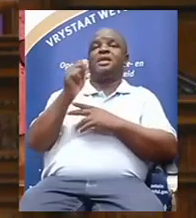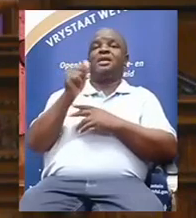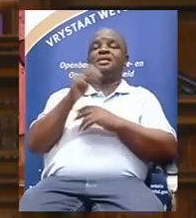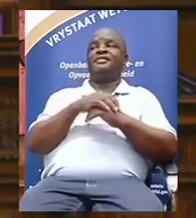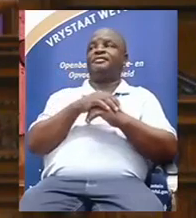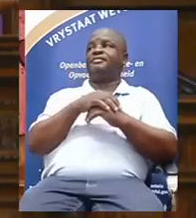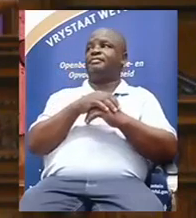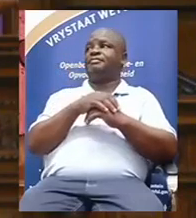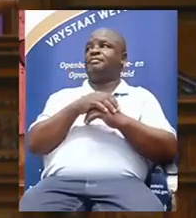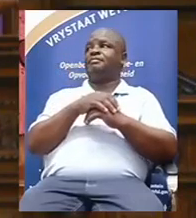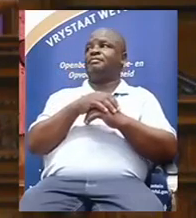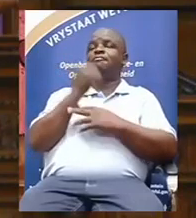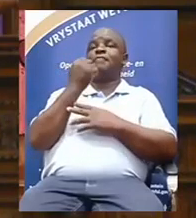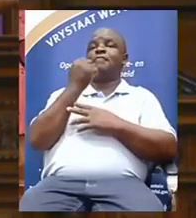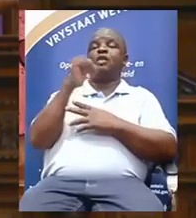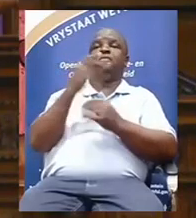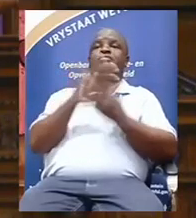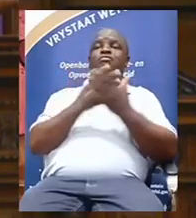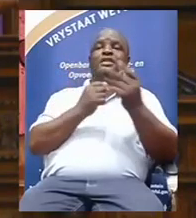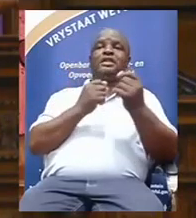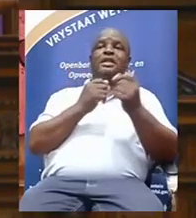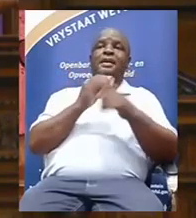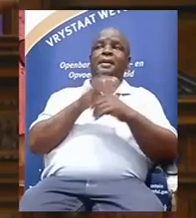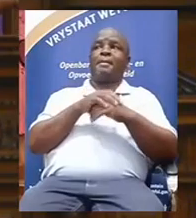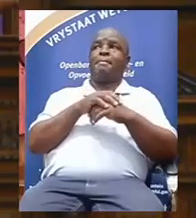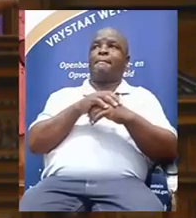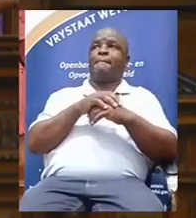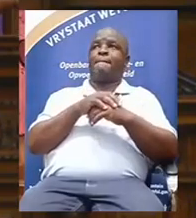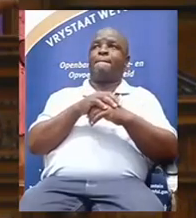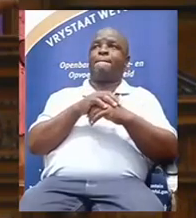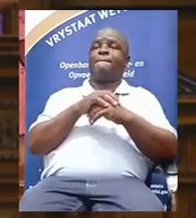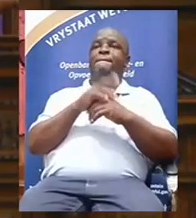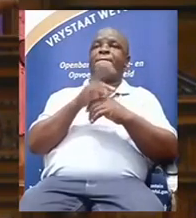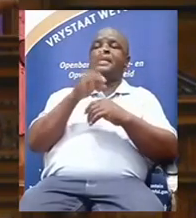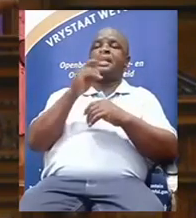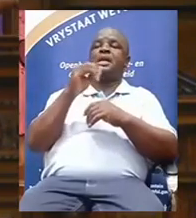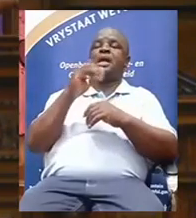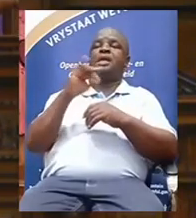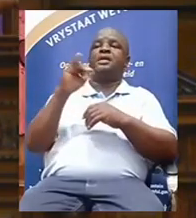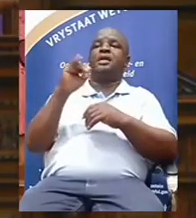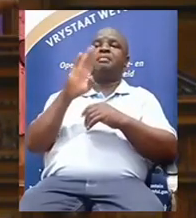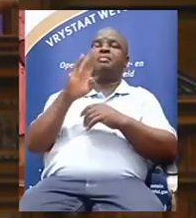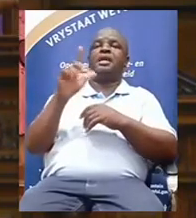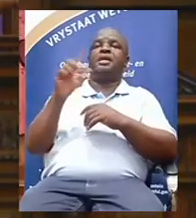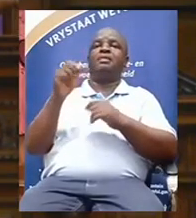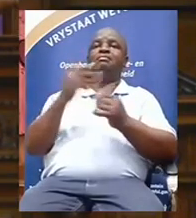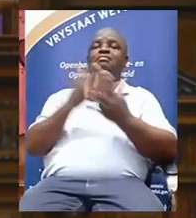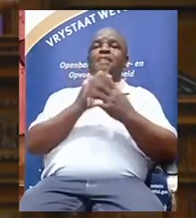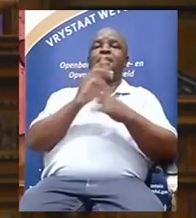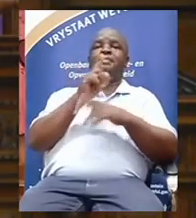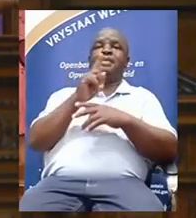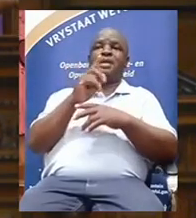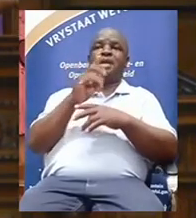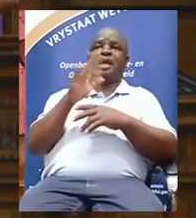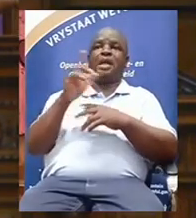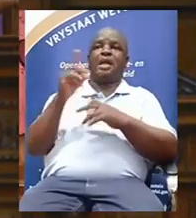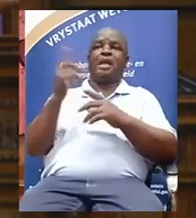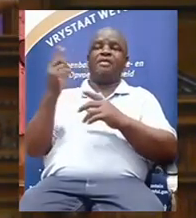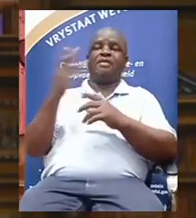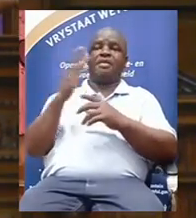Alliance opposes and rejects the National Health Insurance Bill B11B